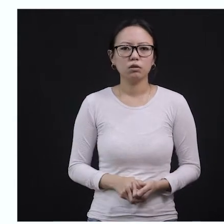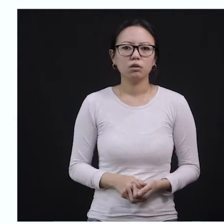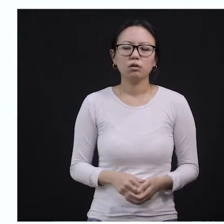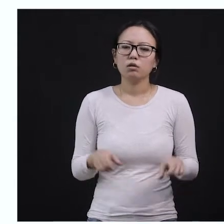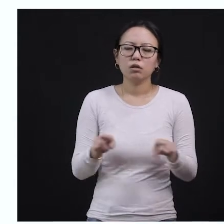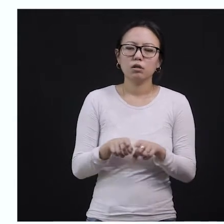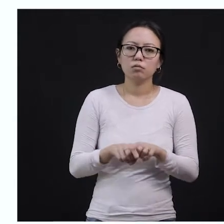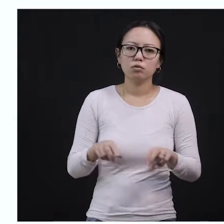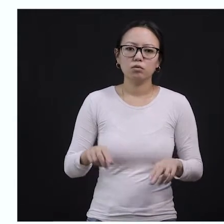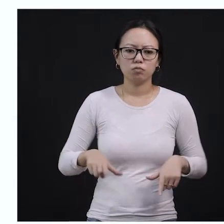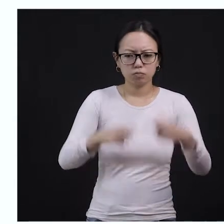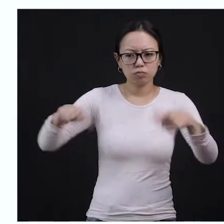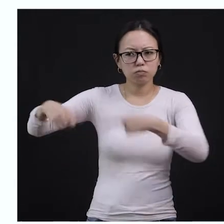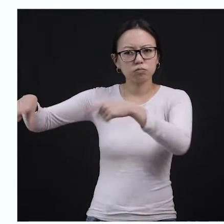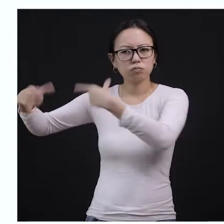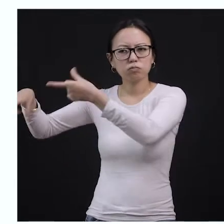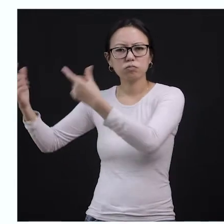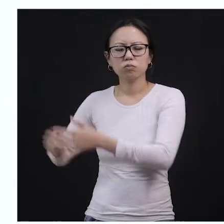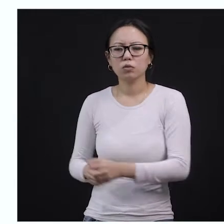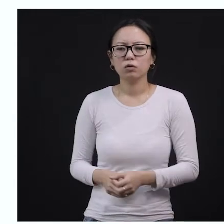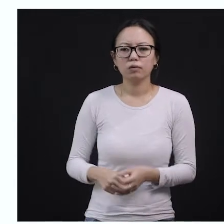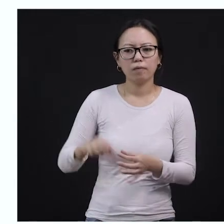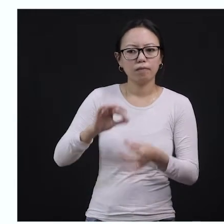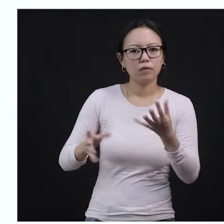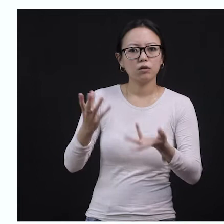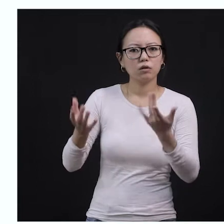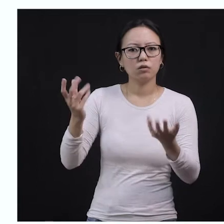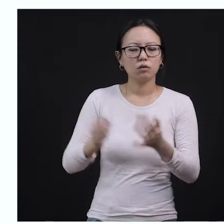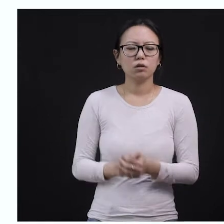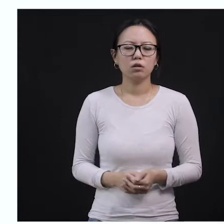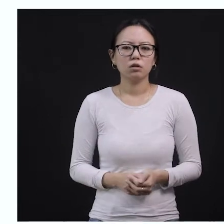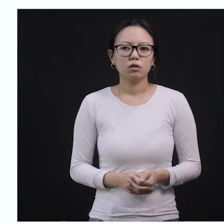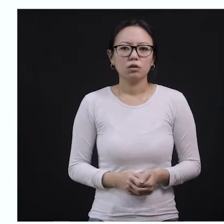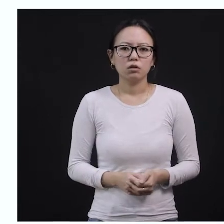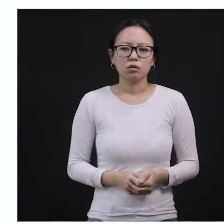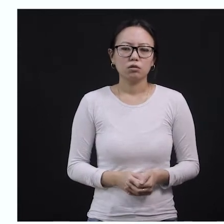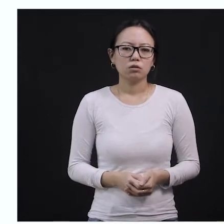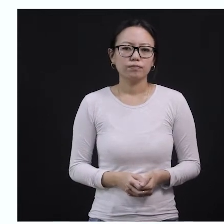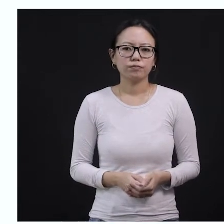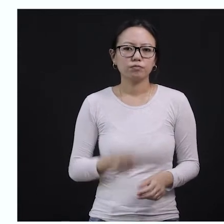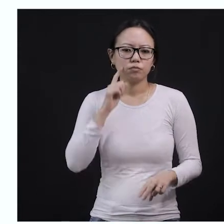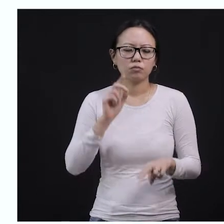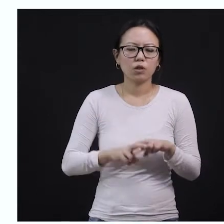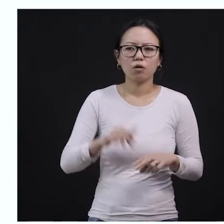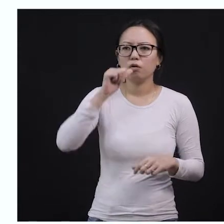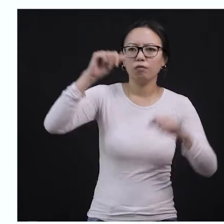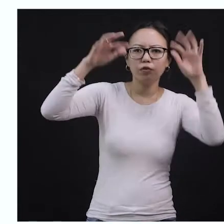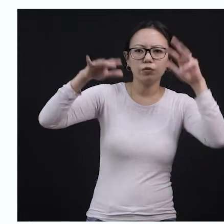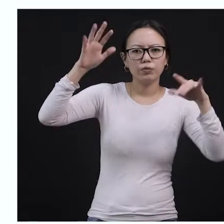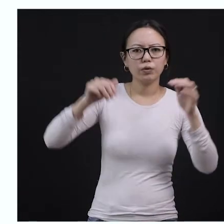fire, where it doesn't rain for many weeks and months and the forest becomes dry. Now